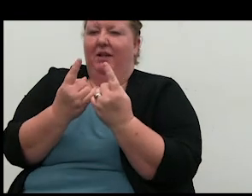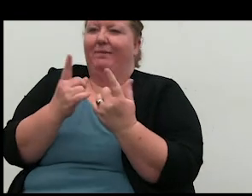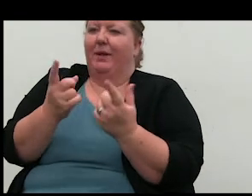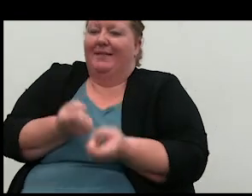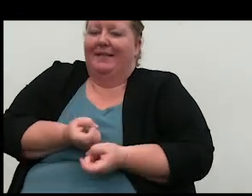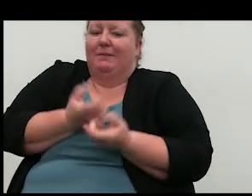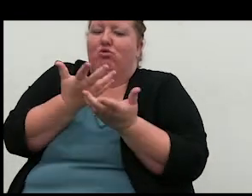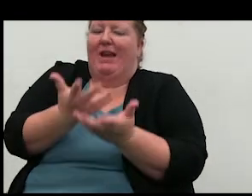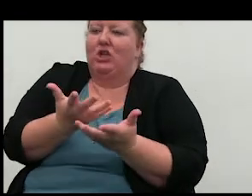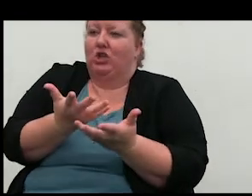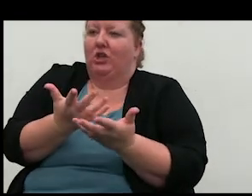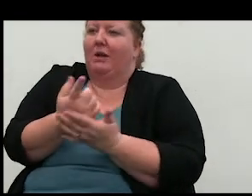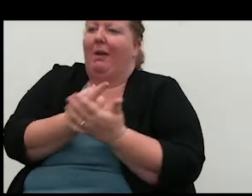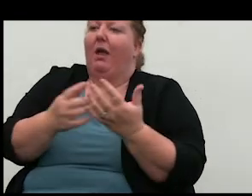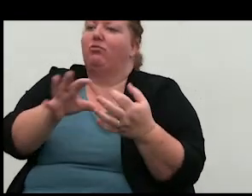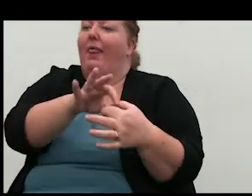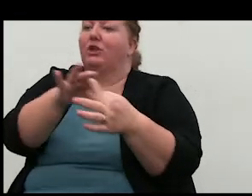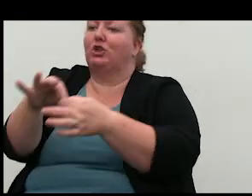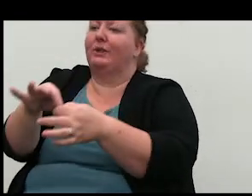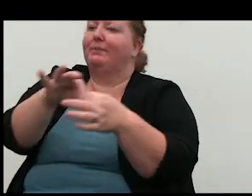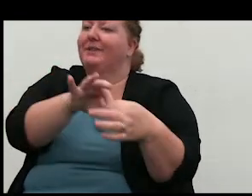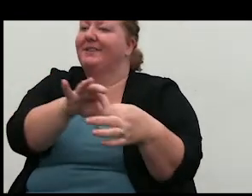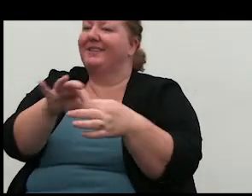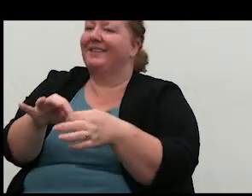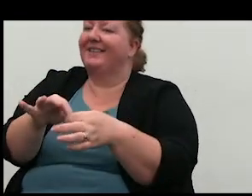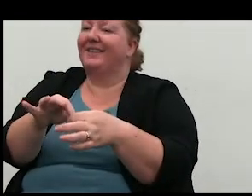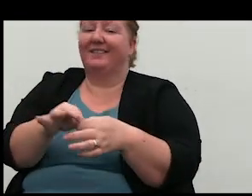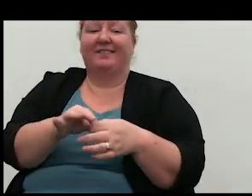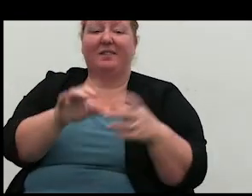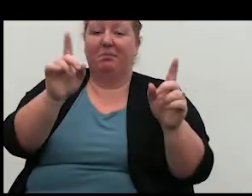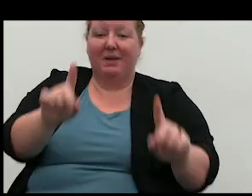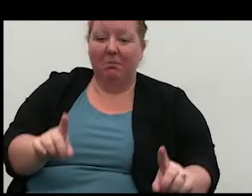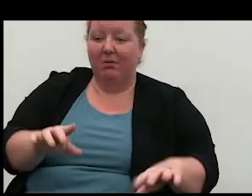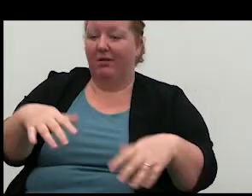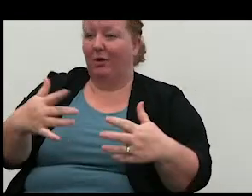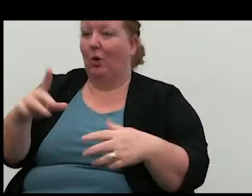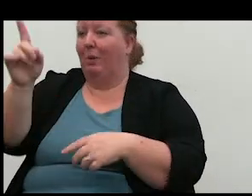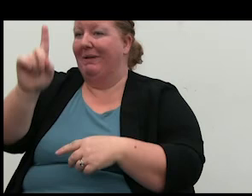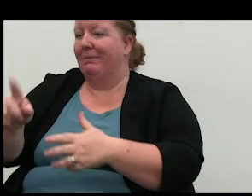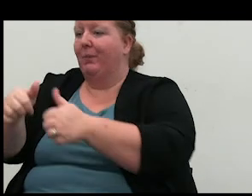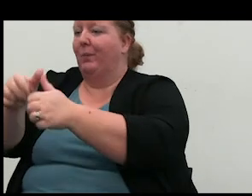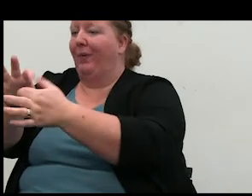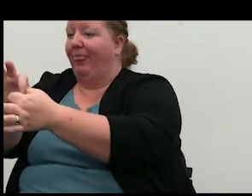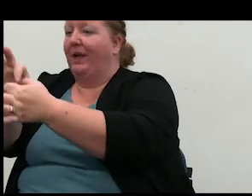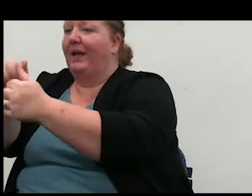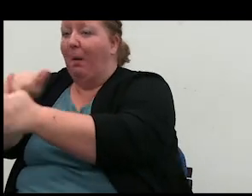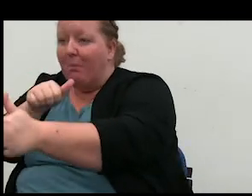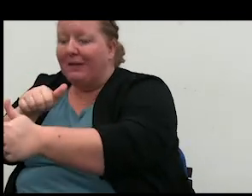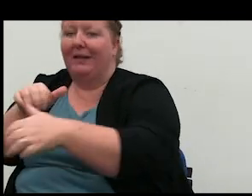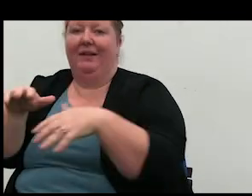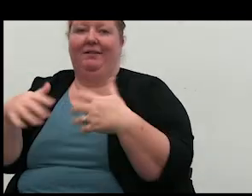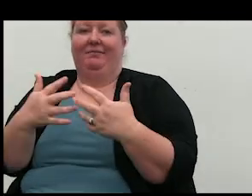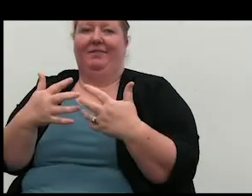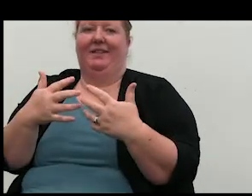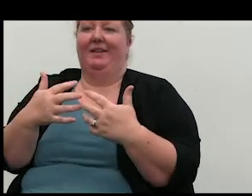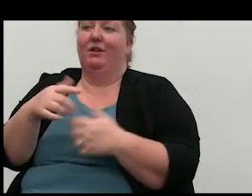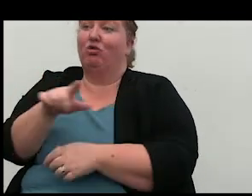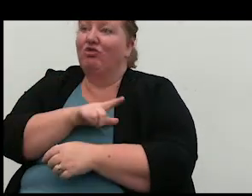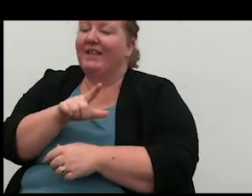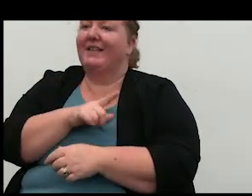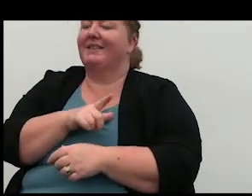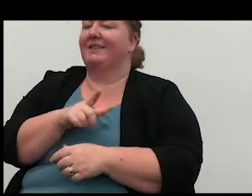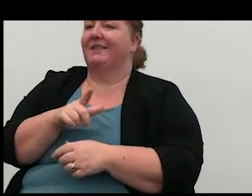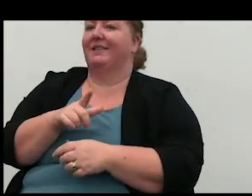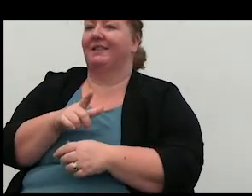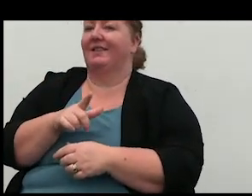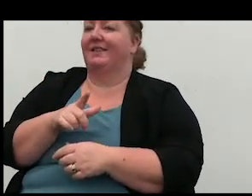expression of relationships. So it's either relationships between people or between people and companies. And the reason